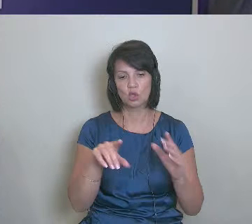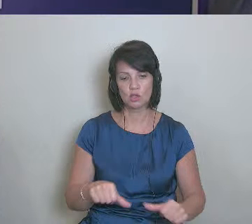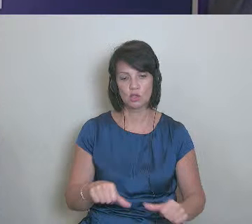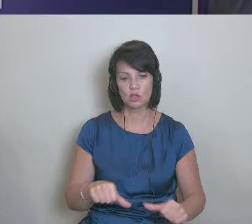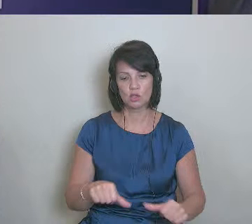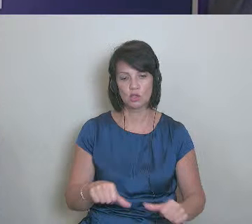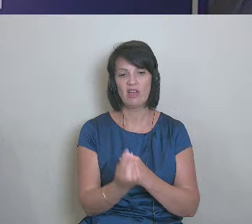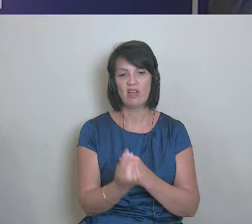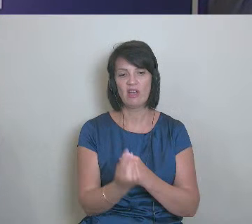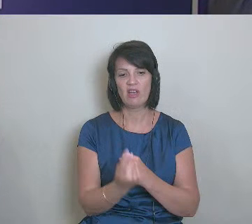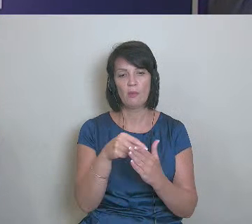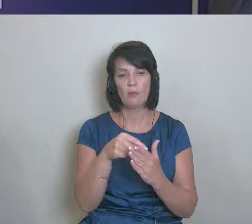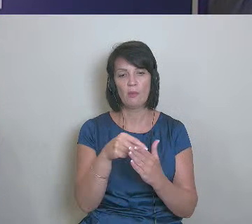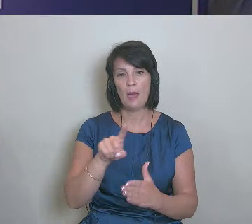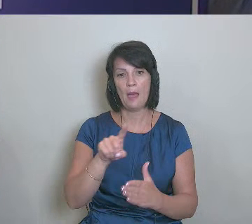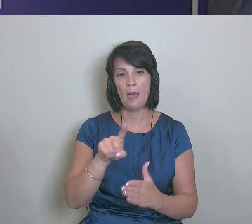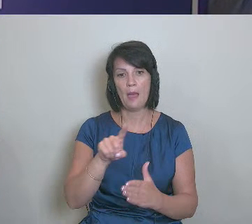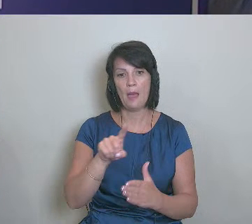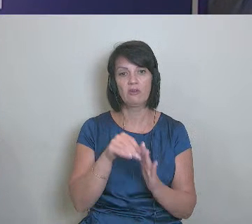by